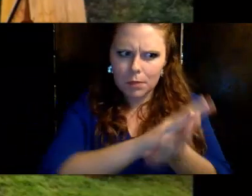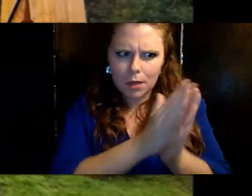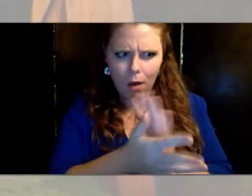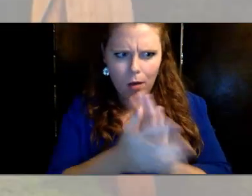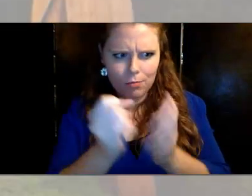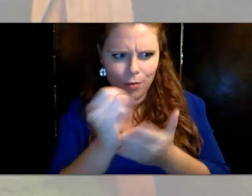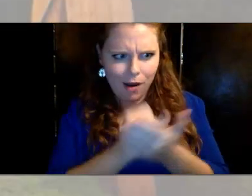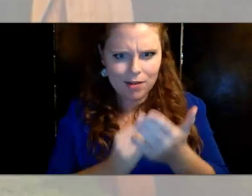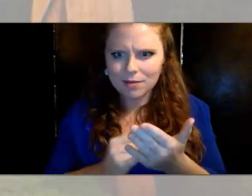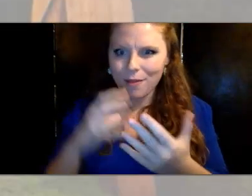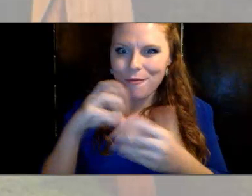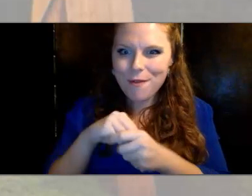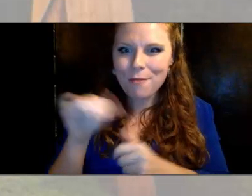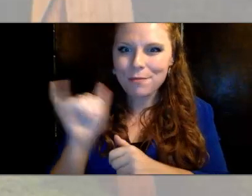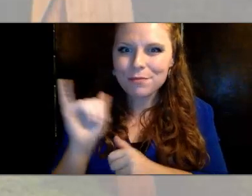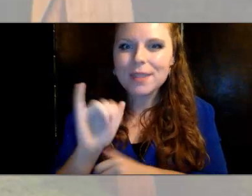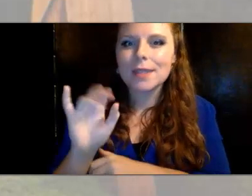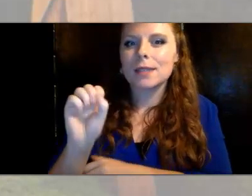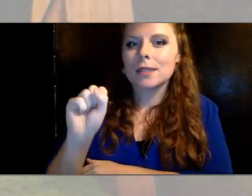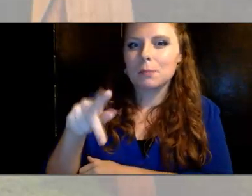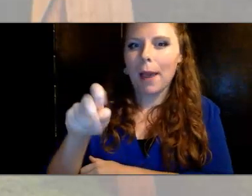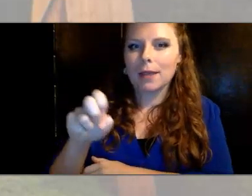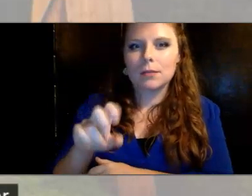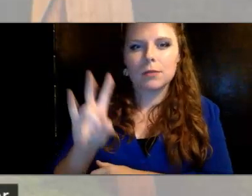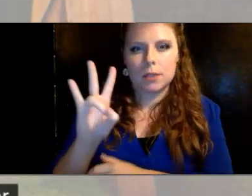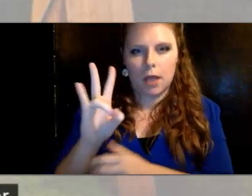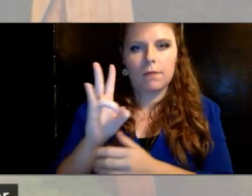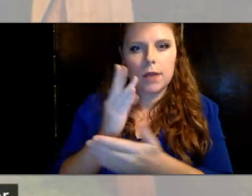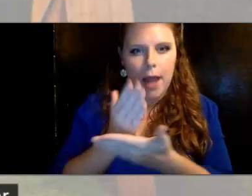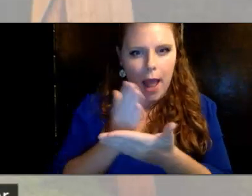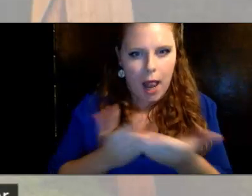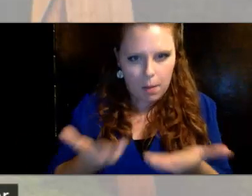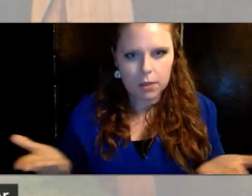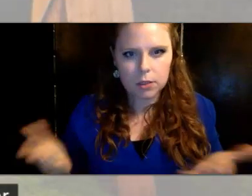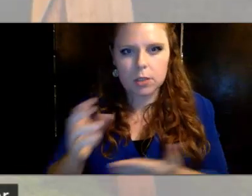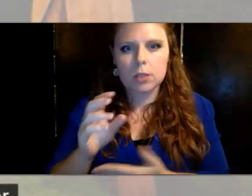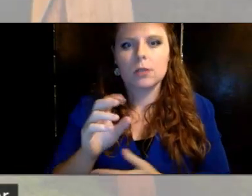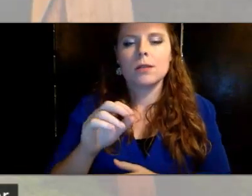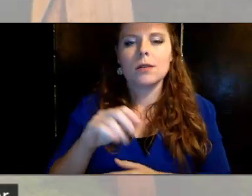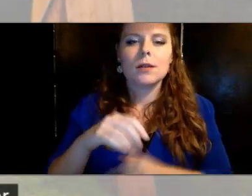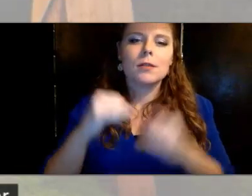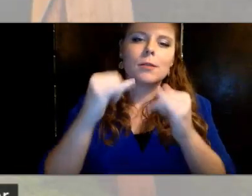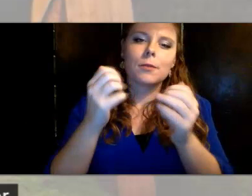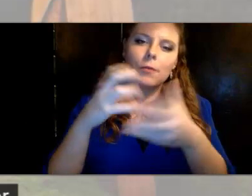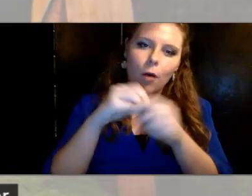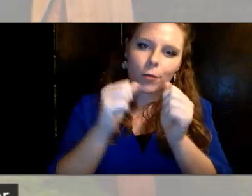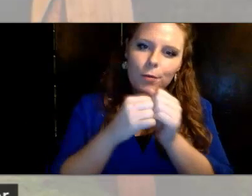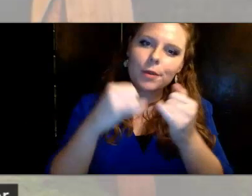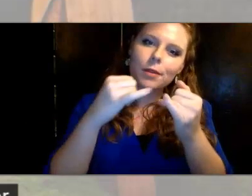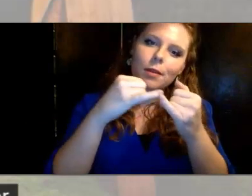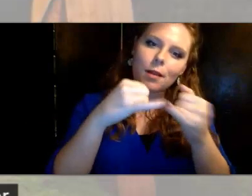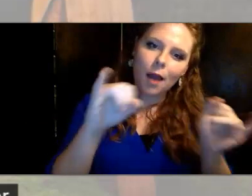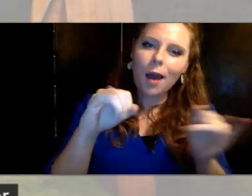artwork. Space is one of the 7 elements of art, along with line, shape, form, texture,